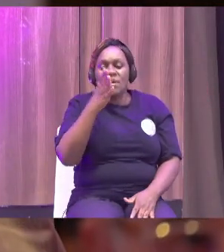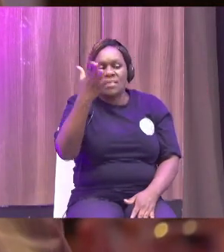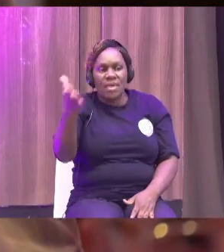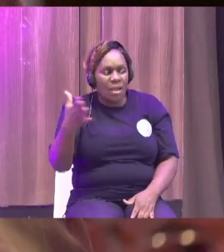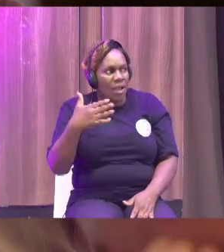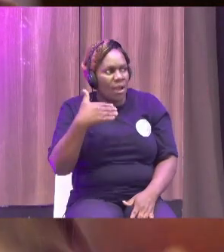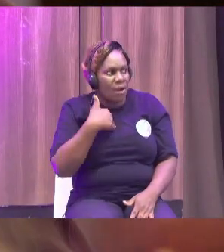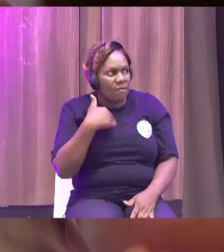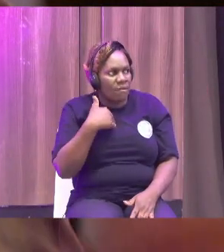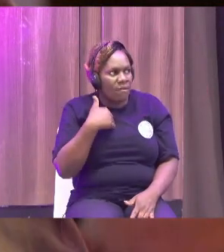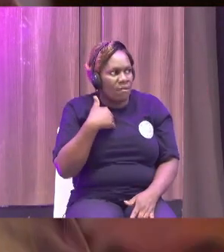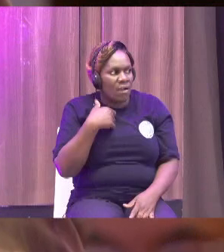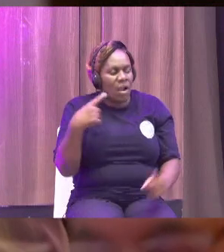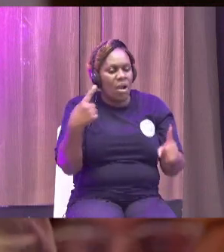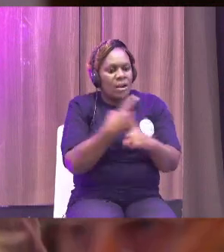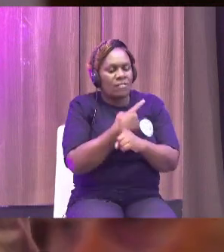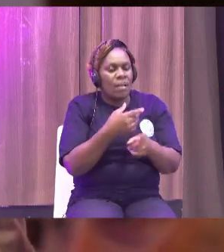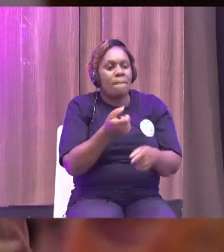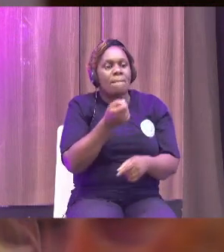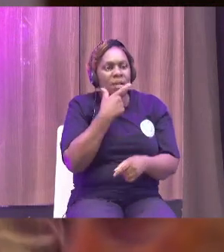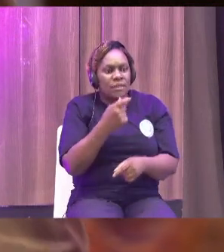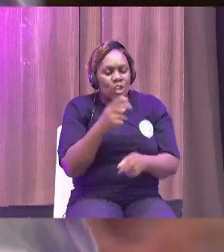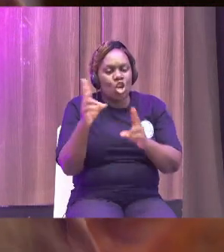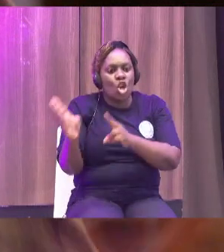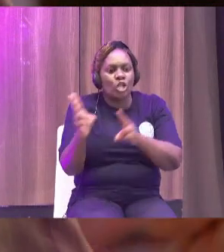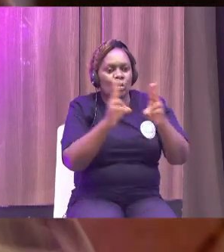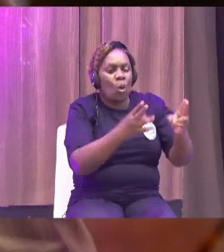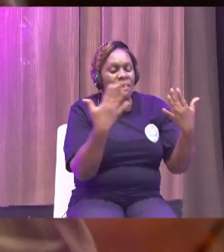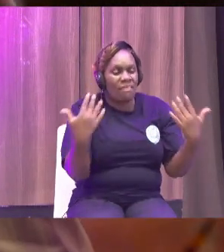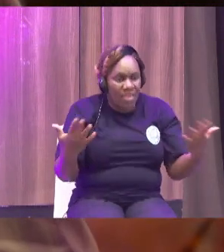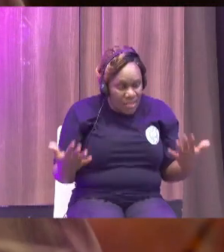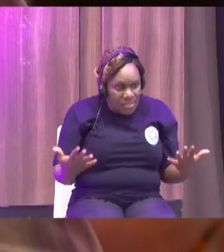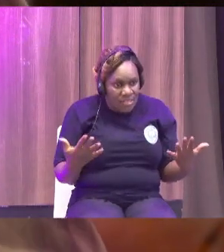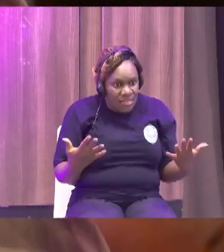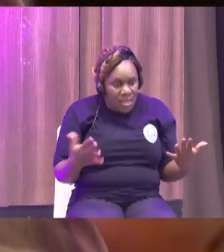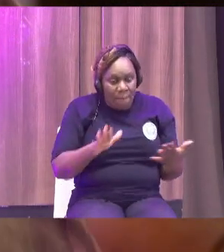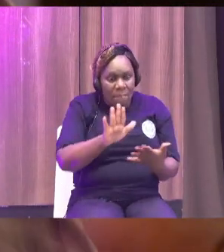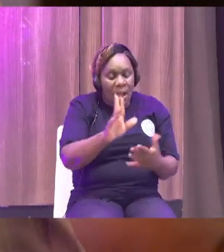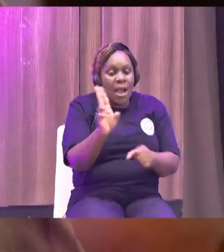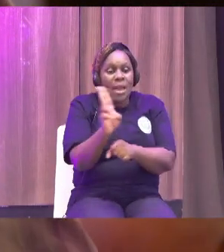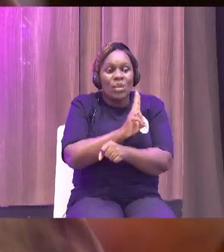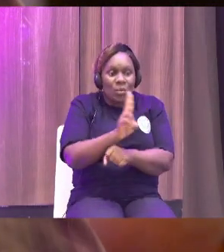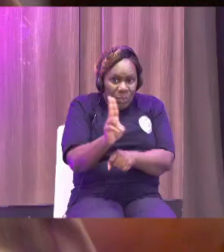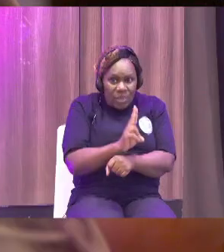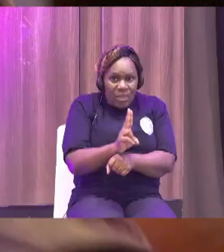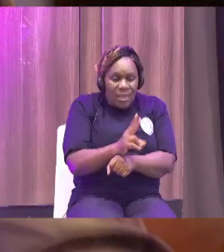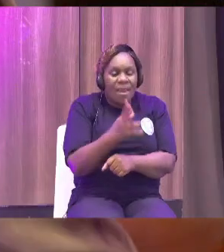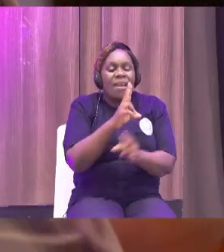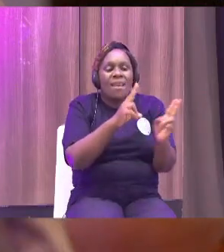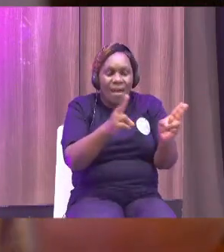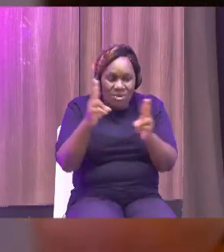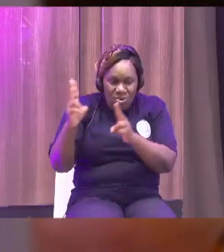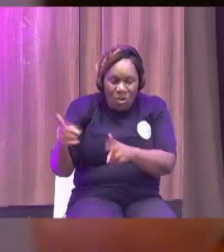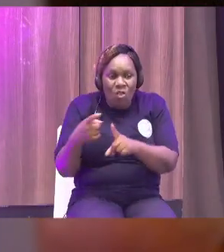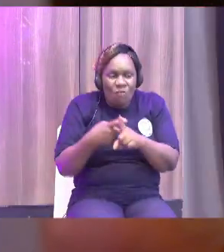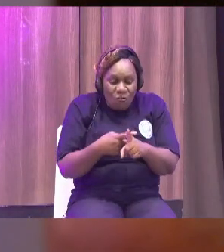have alternative medicine, natural products, in which they use naturally